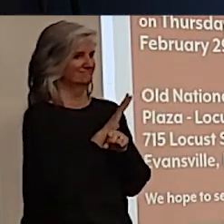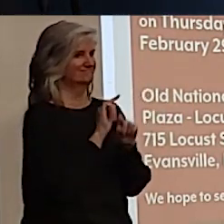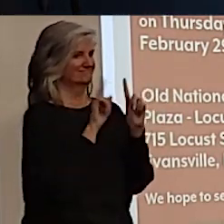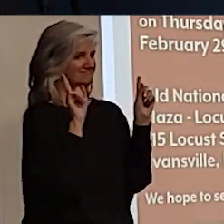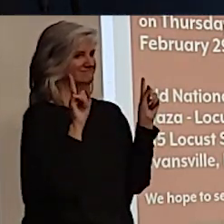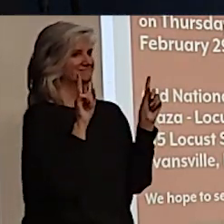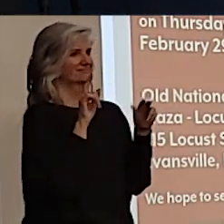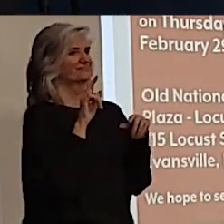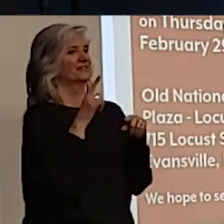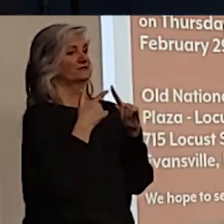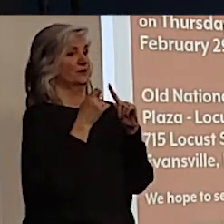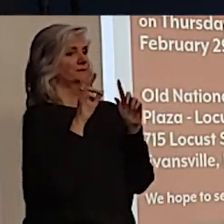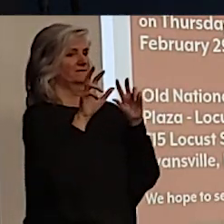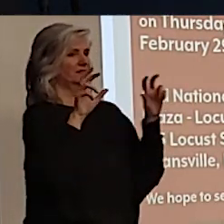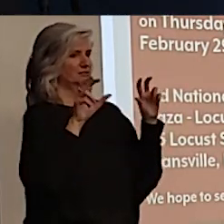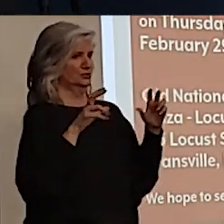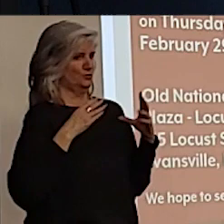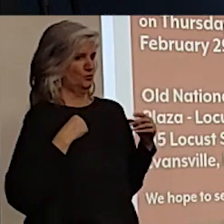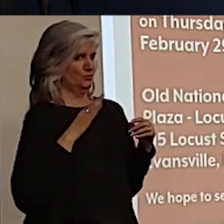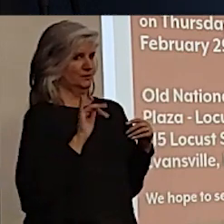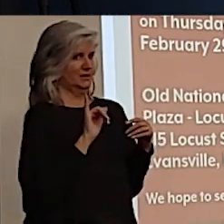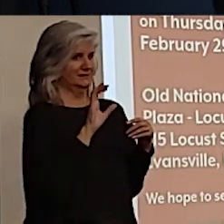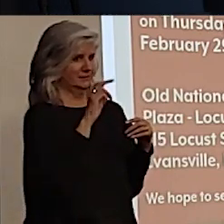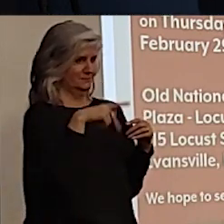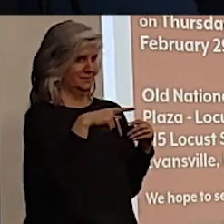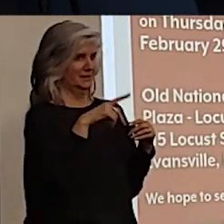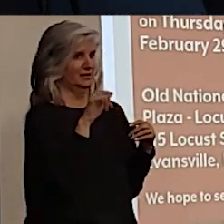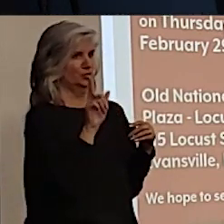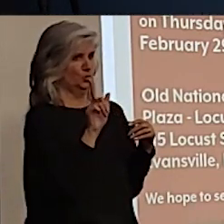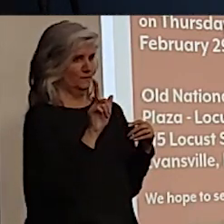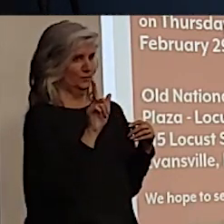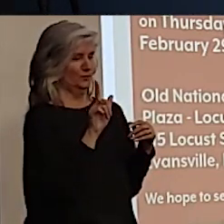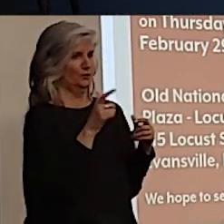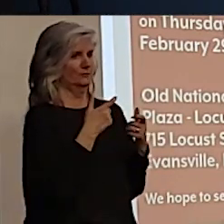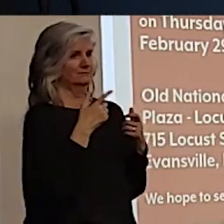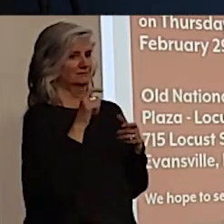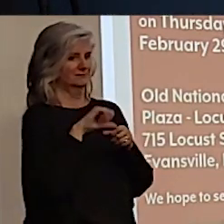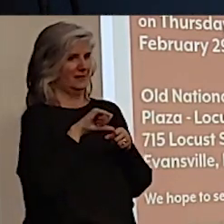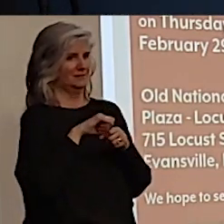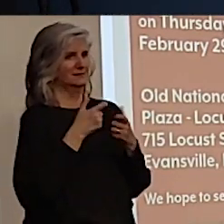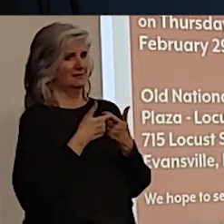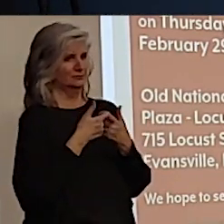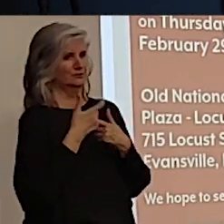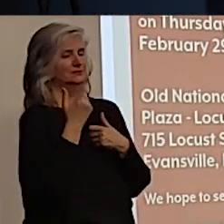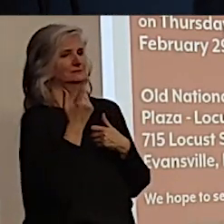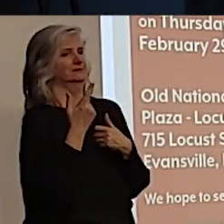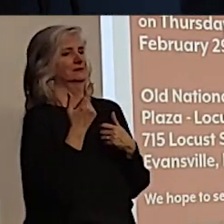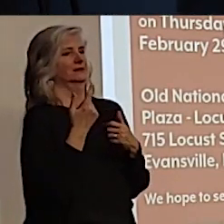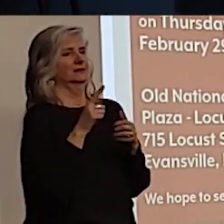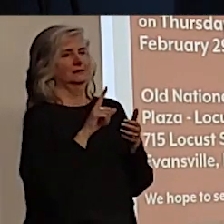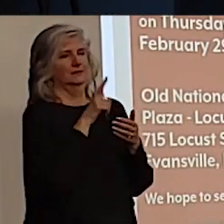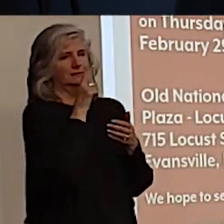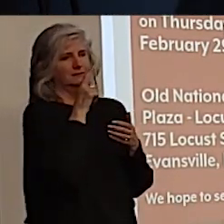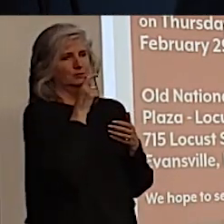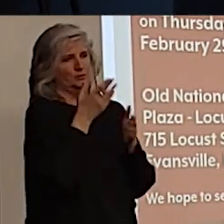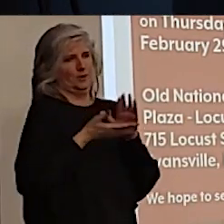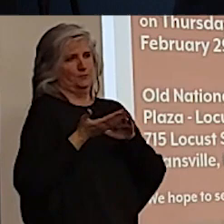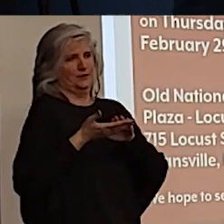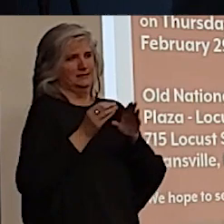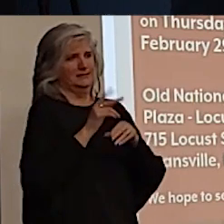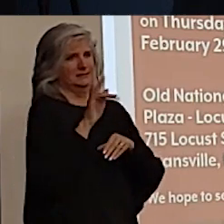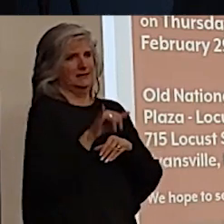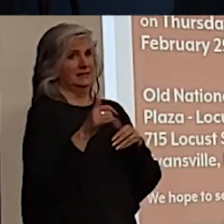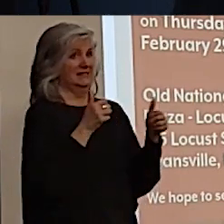from investor-owned utilities like CenterPoint, Louisville Gas and Electric, and other utilities that operate in Kentucky. So I